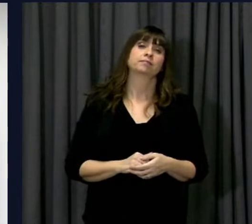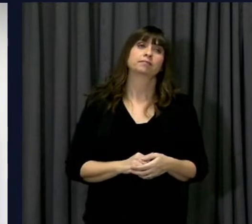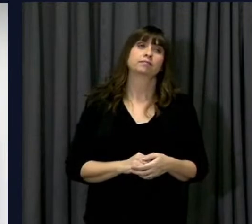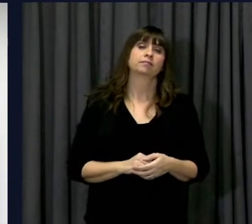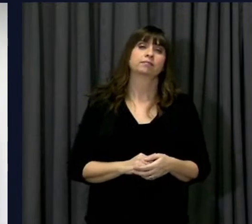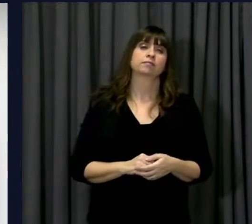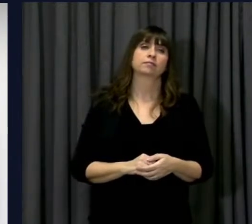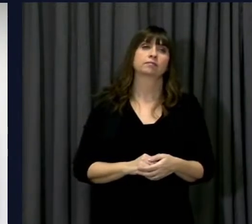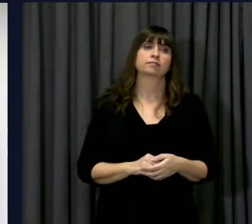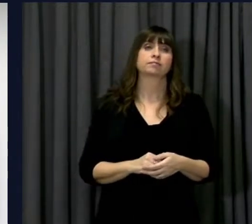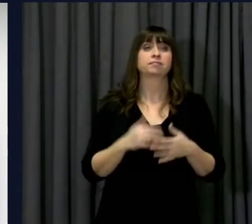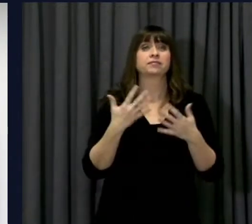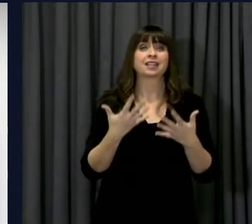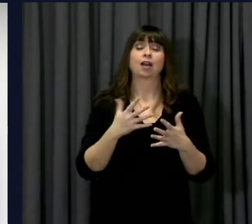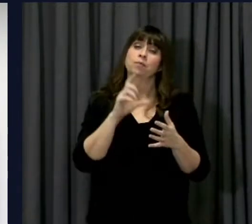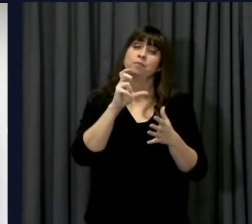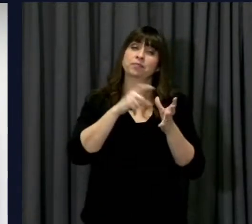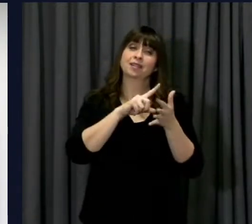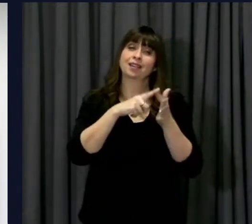Gareth Exendery from the Caerphilly Observer.